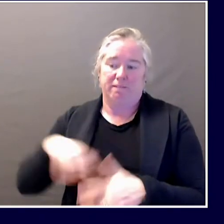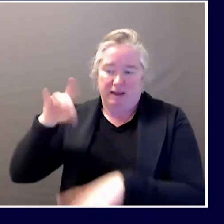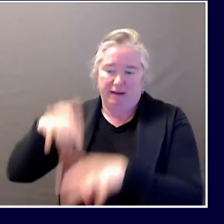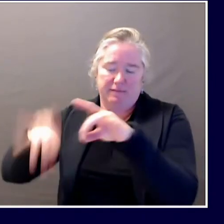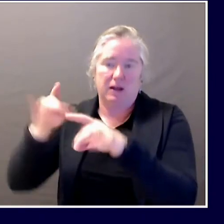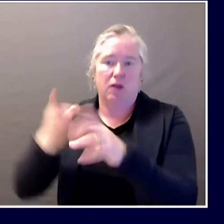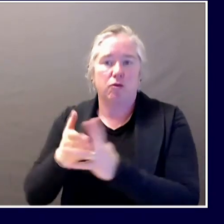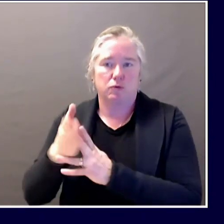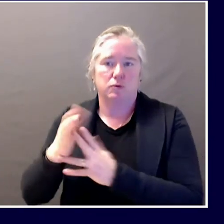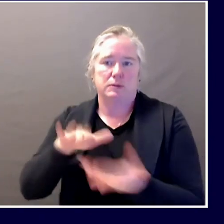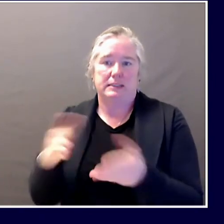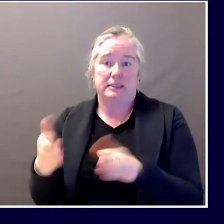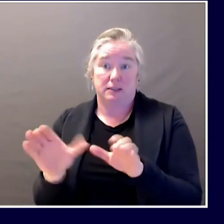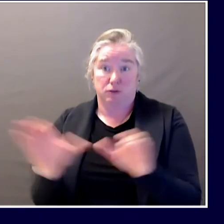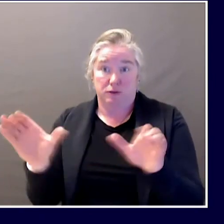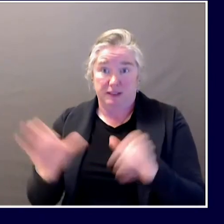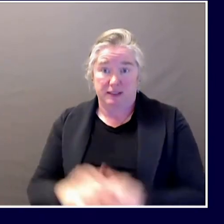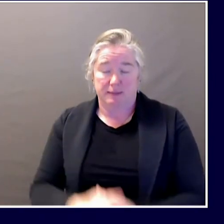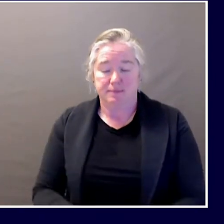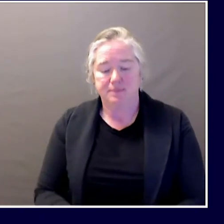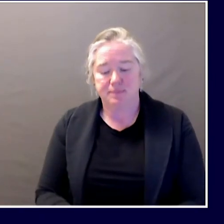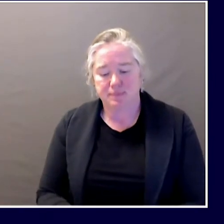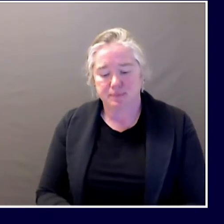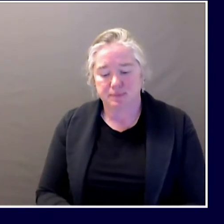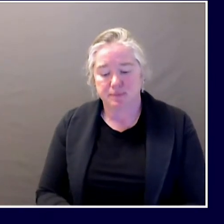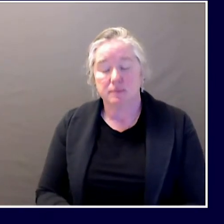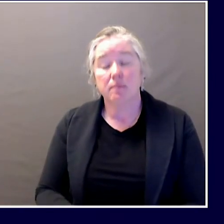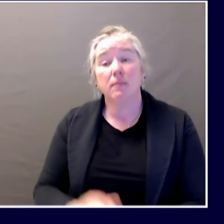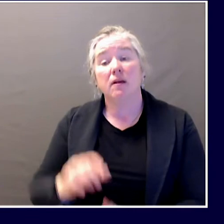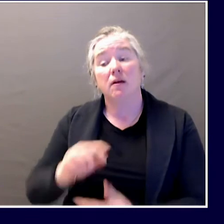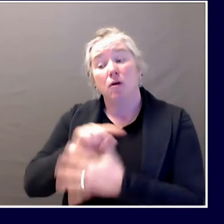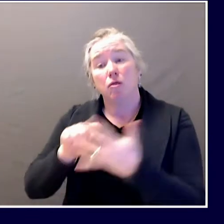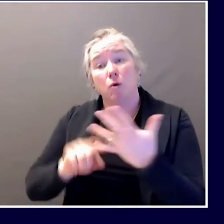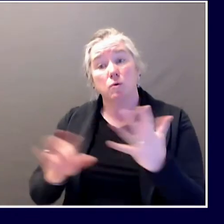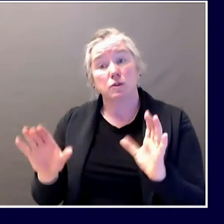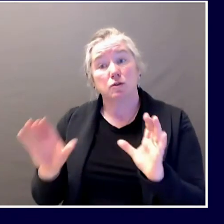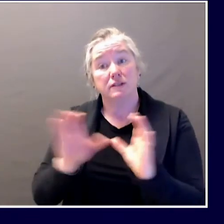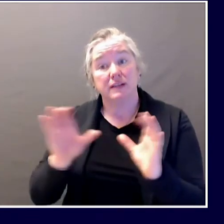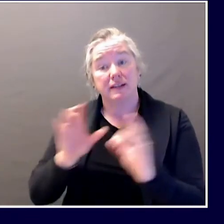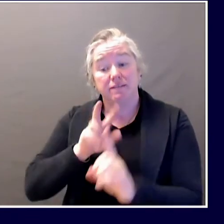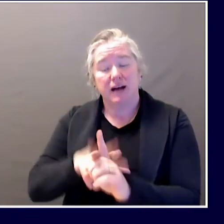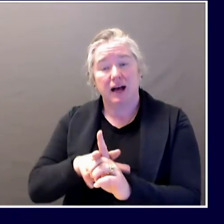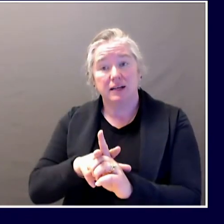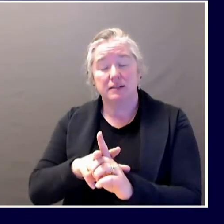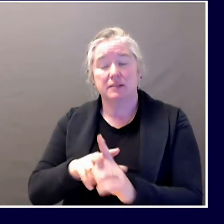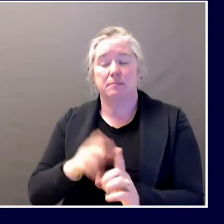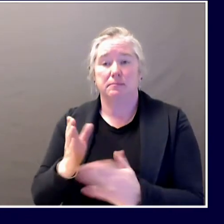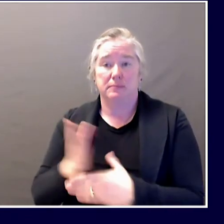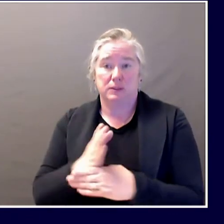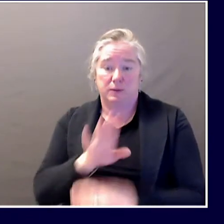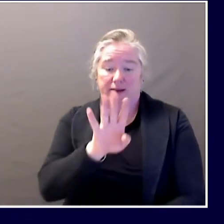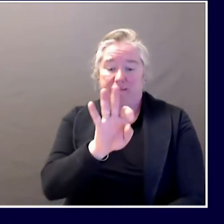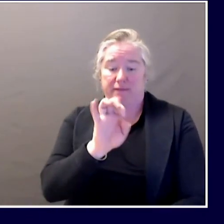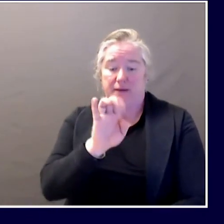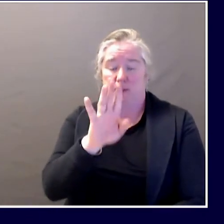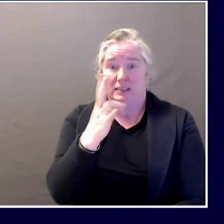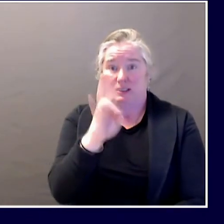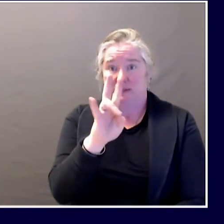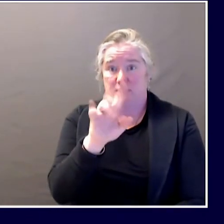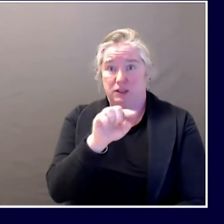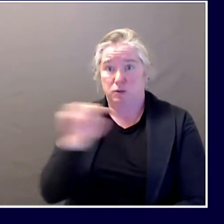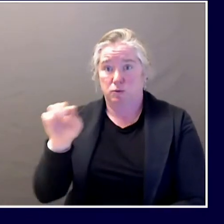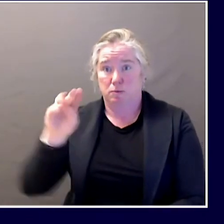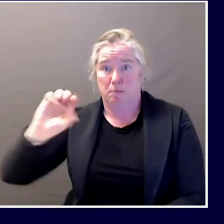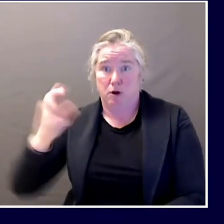These deaths were among individuals whose death certificates were filed between February 17th and March